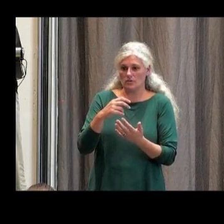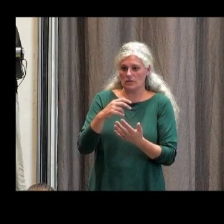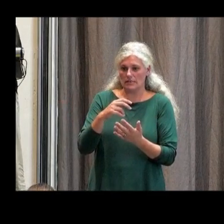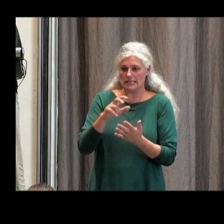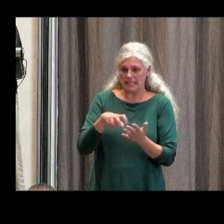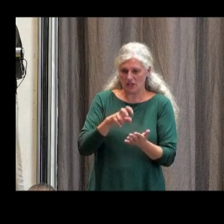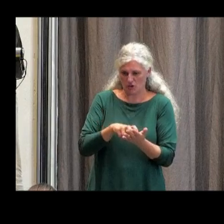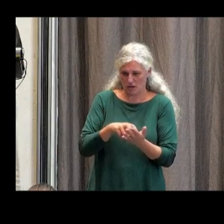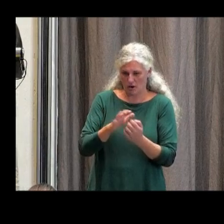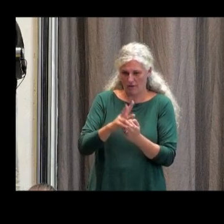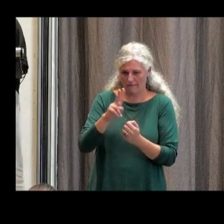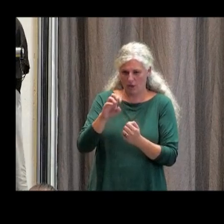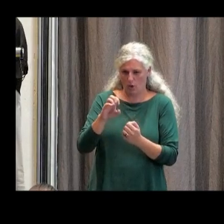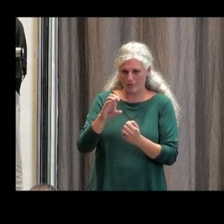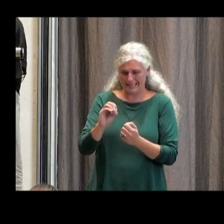VOC phase,